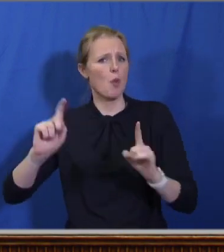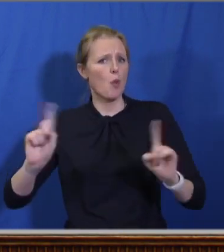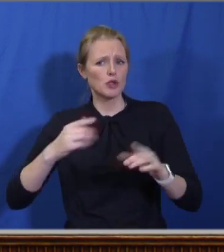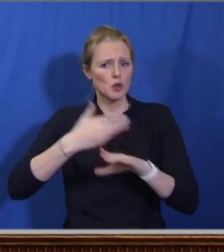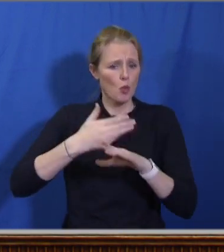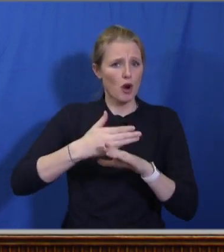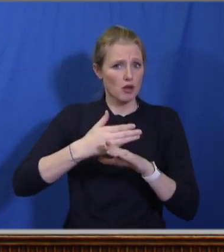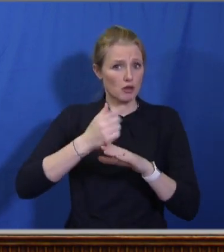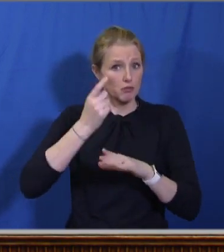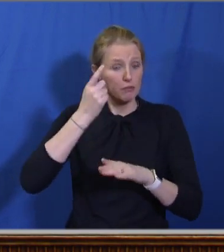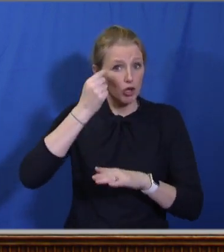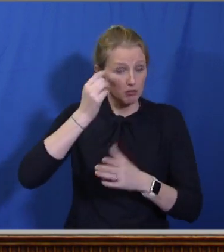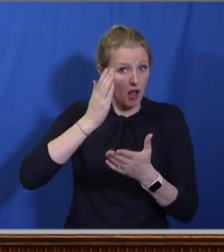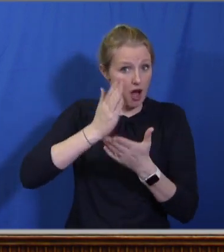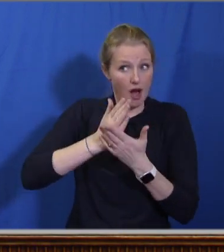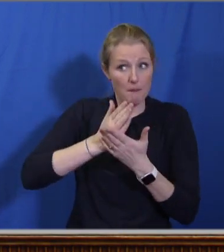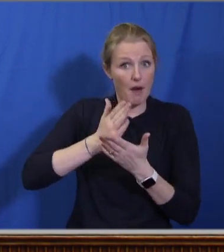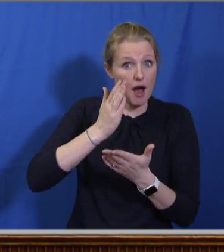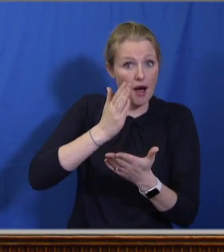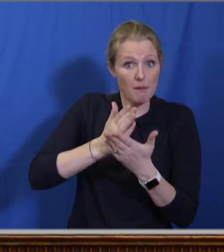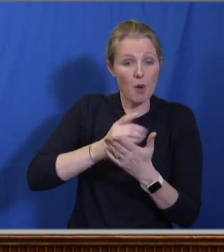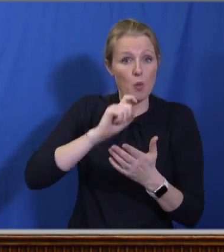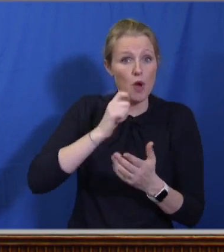any chance or likelihood of even getting that